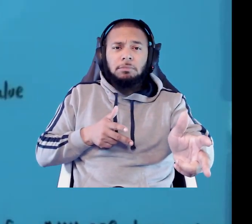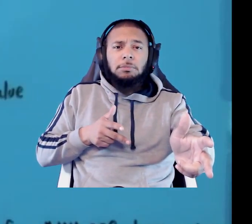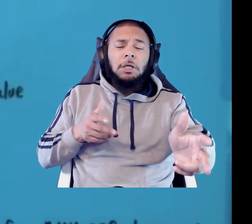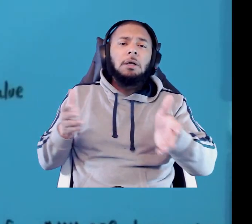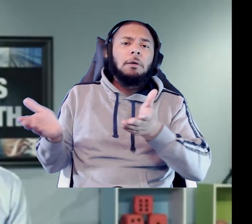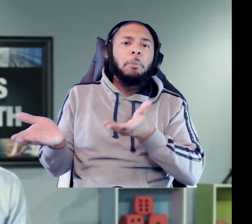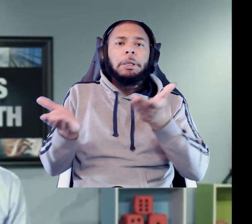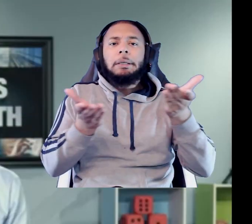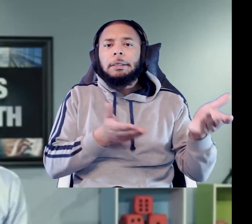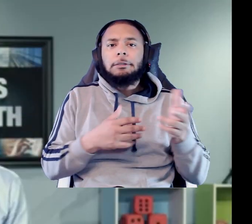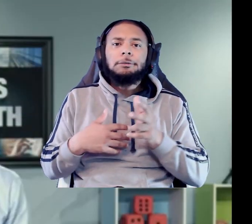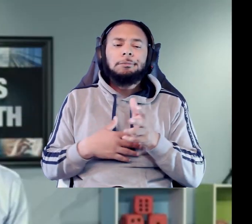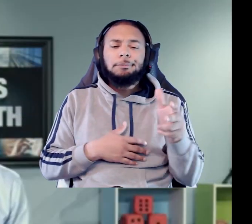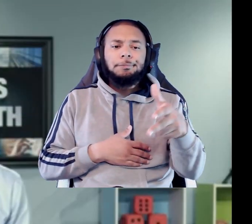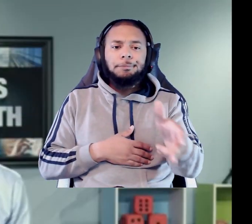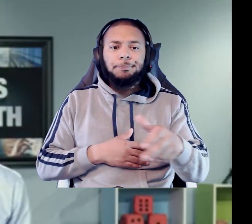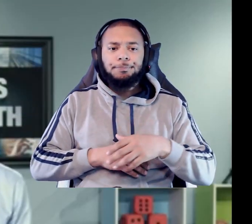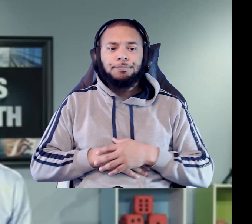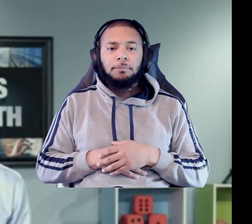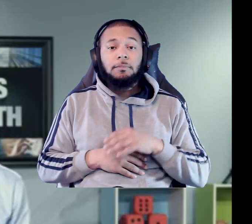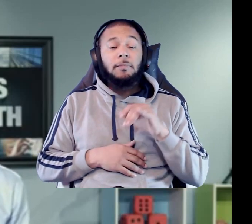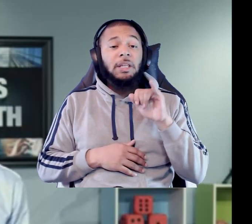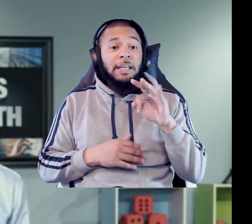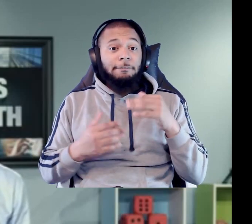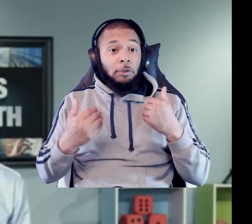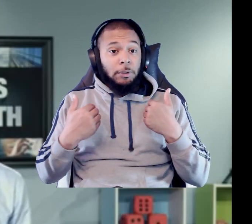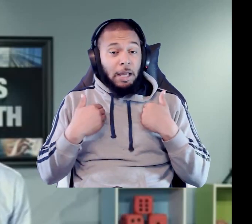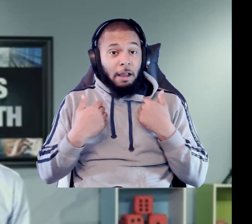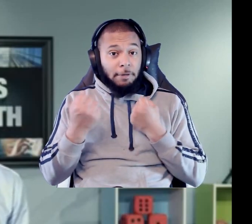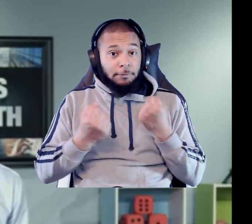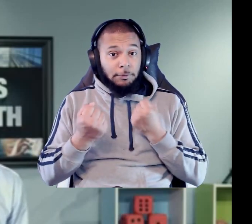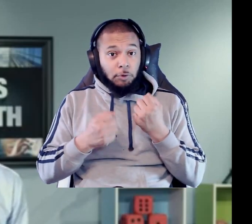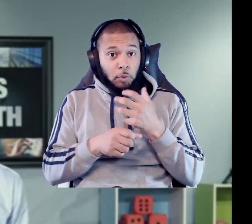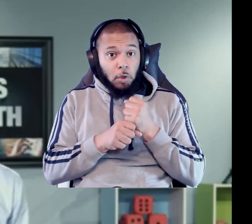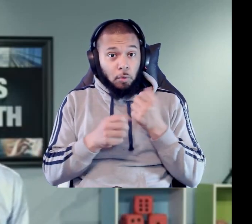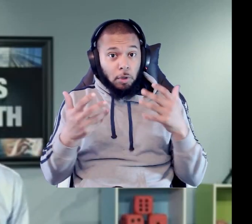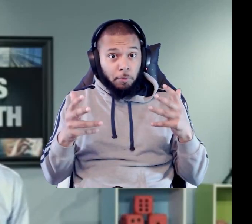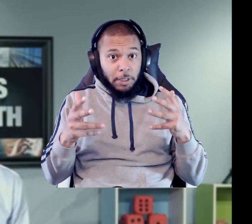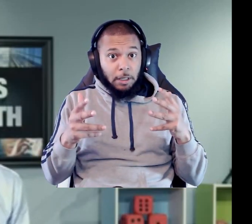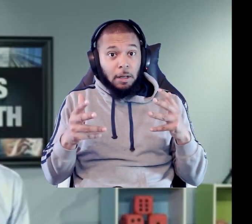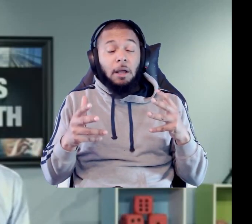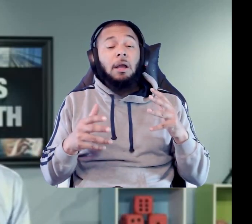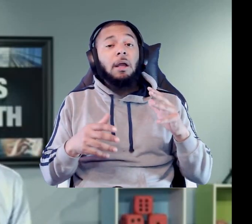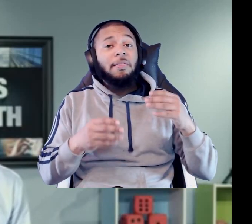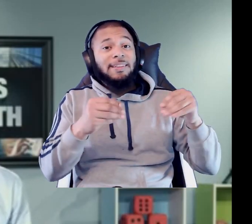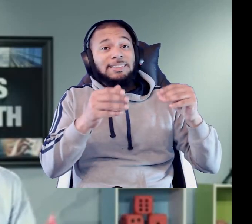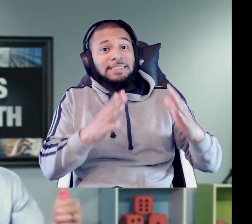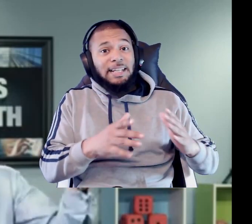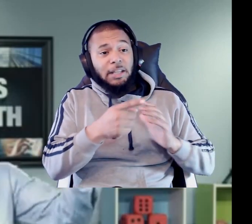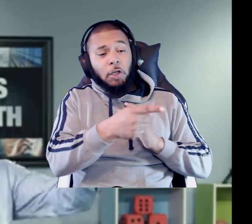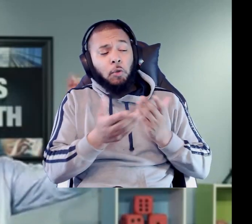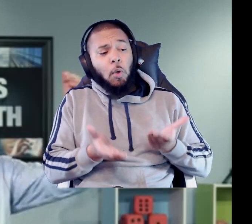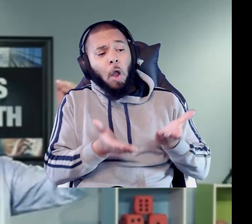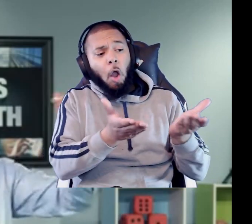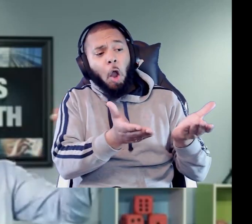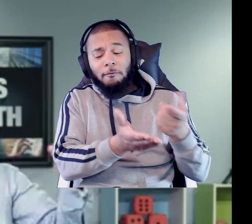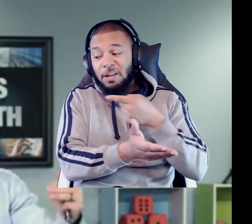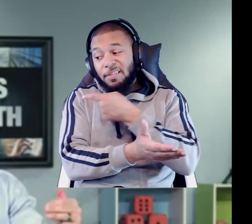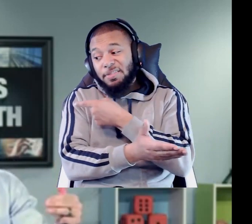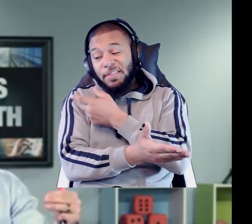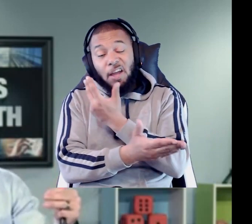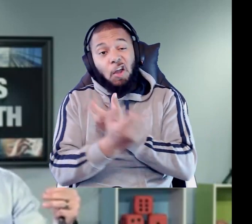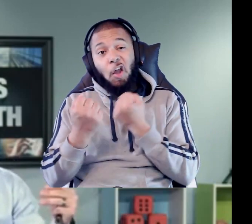we have trade-in value. If you already own a car, you can give it to the dealer, and then in exchange, the dealer